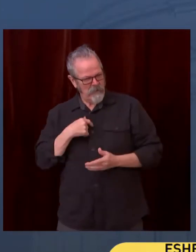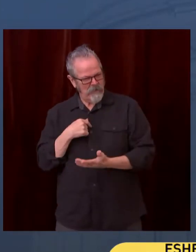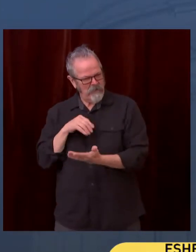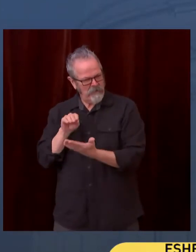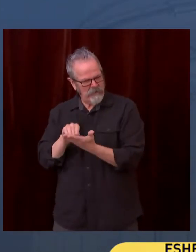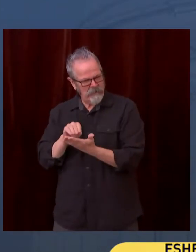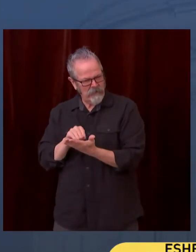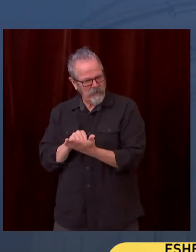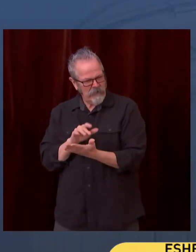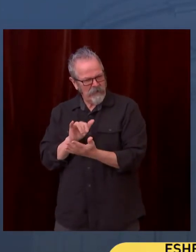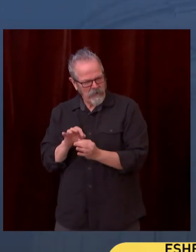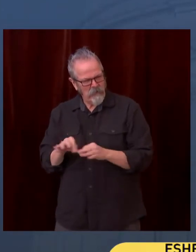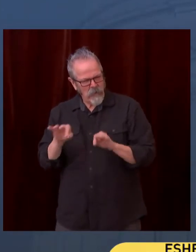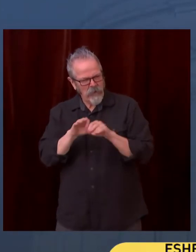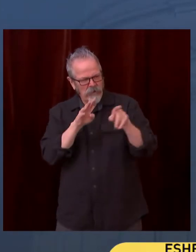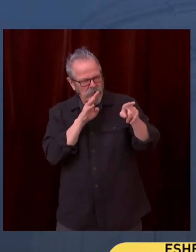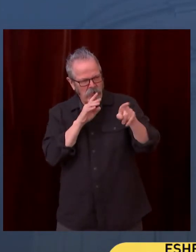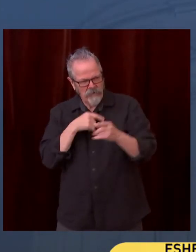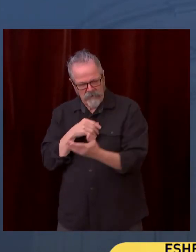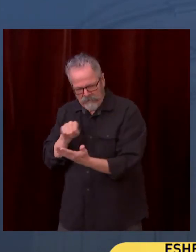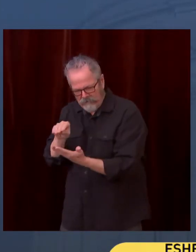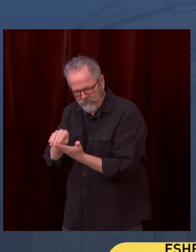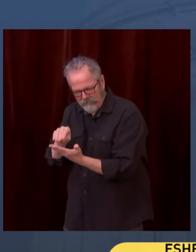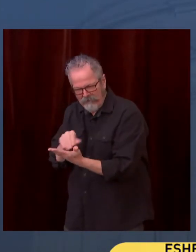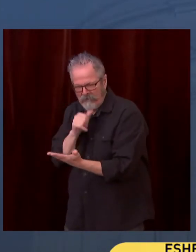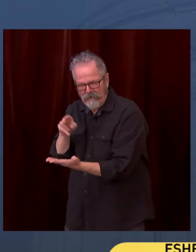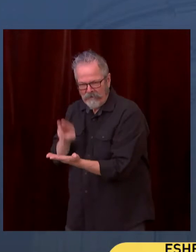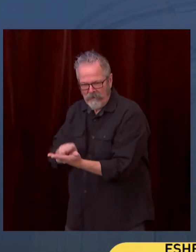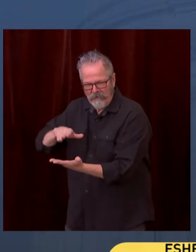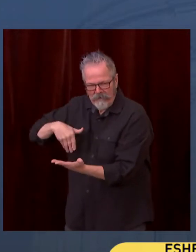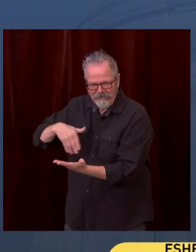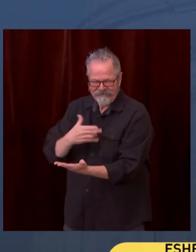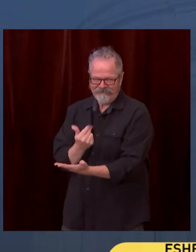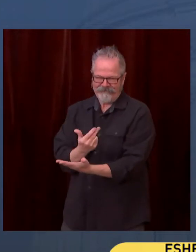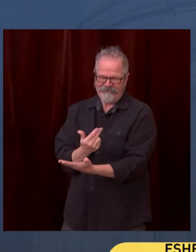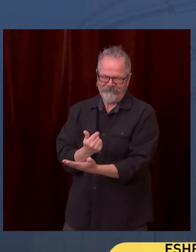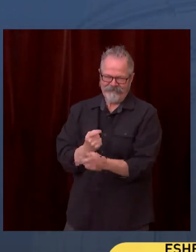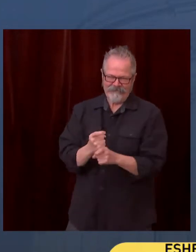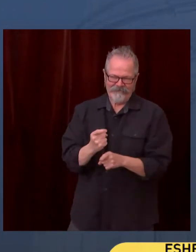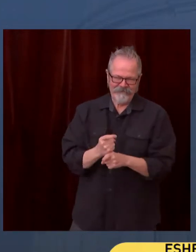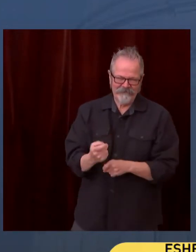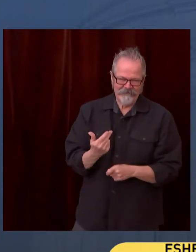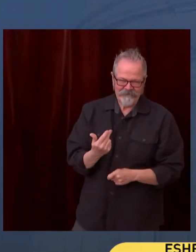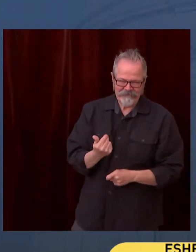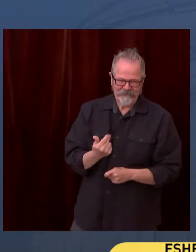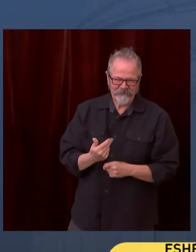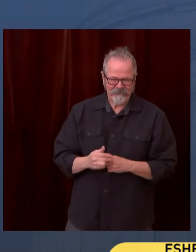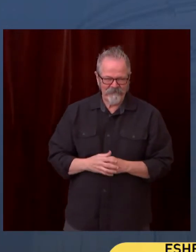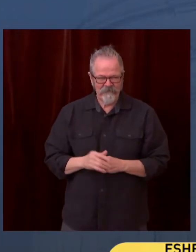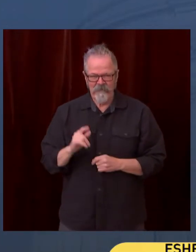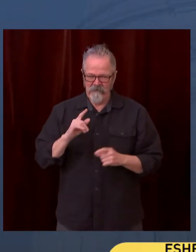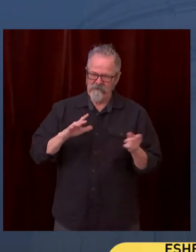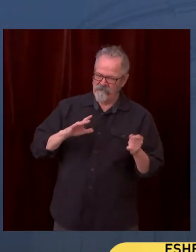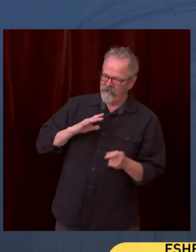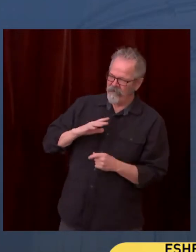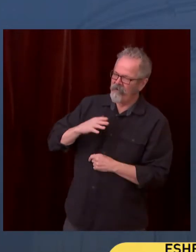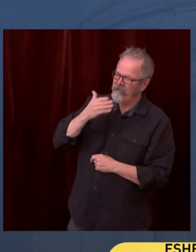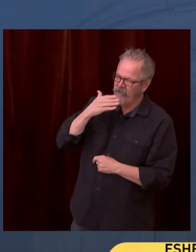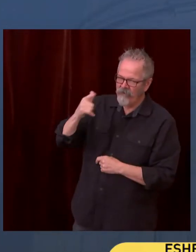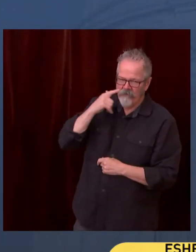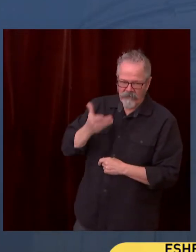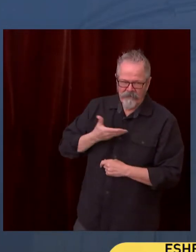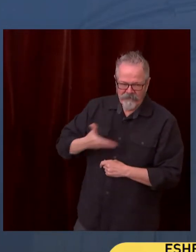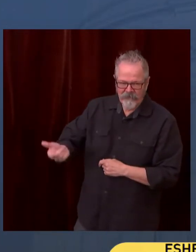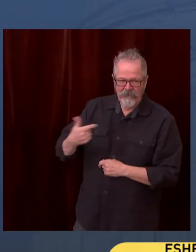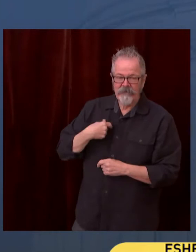your presentation. So I will turn it over to you. Thank you for inviting me. We have a Ways and Means Committee going on right now, so I